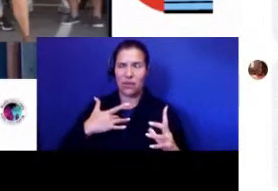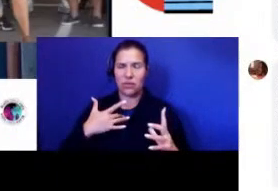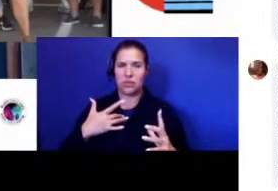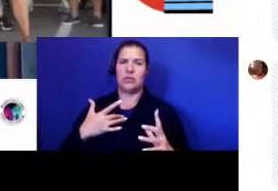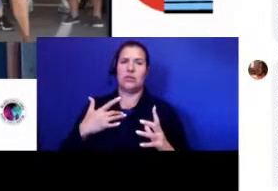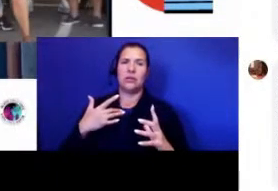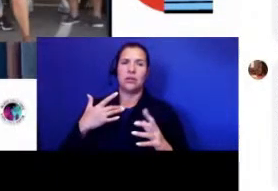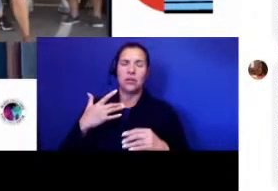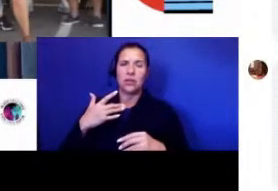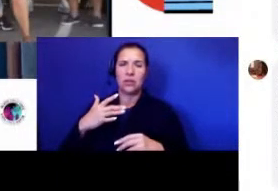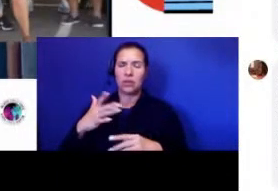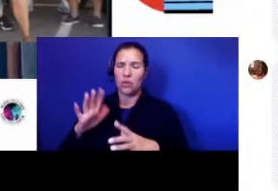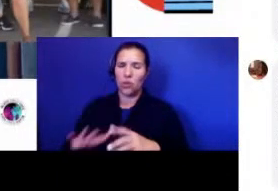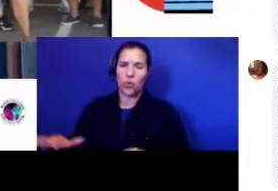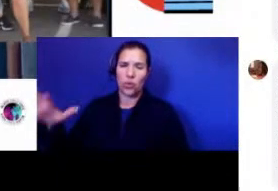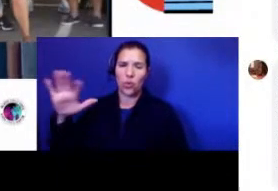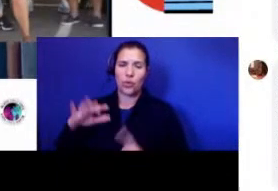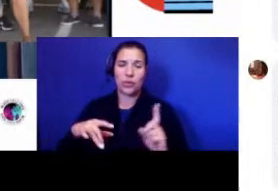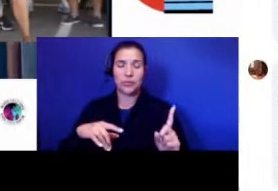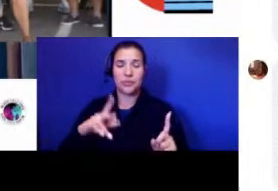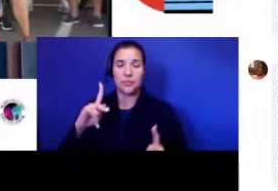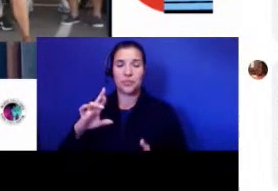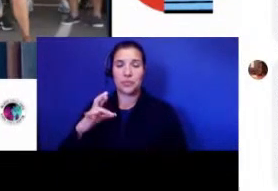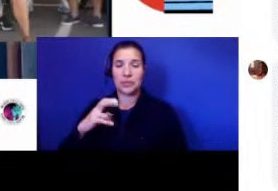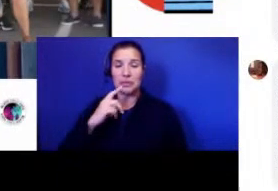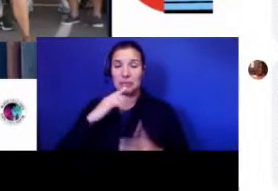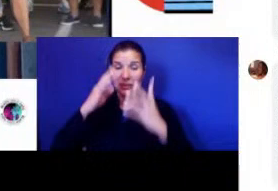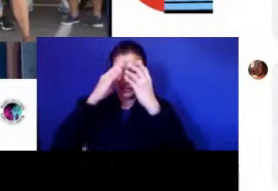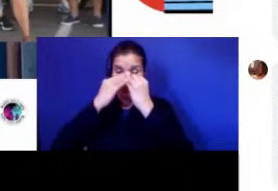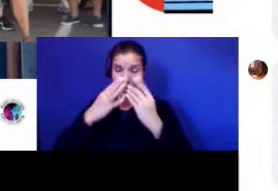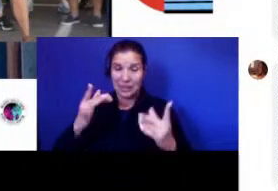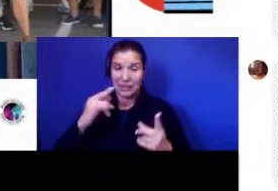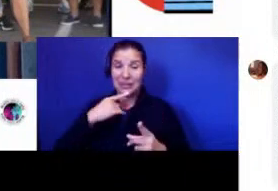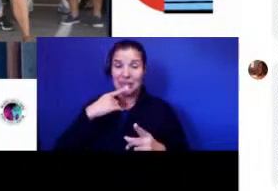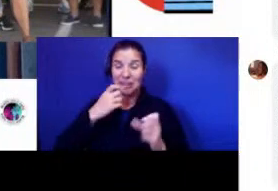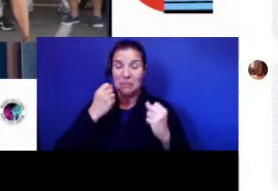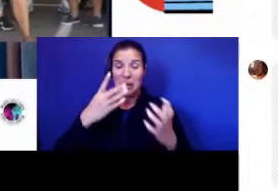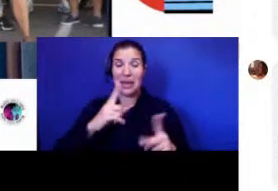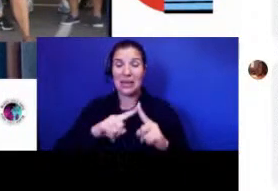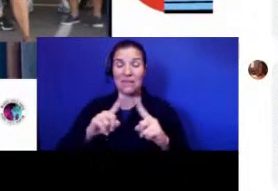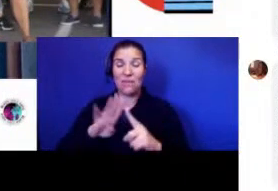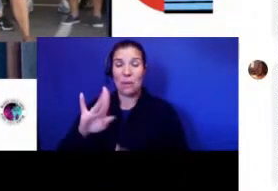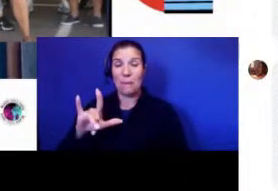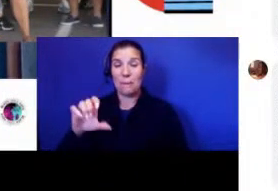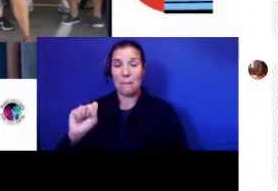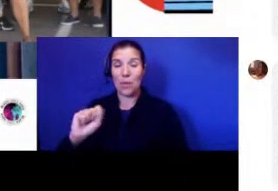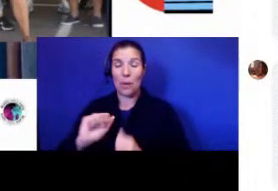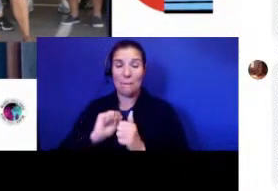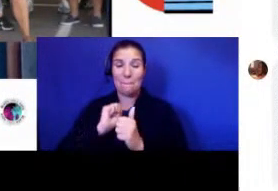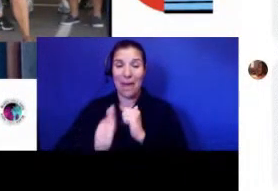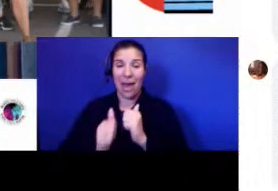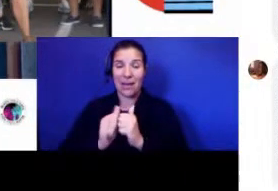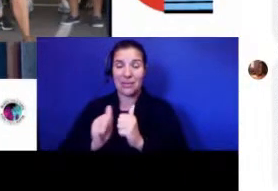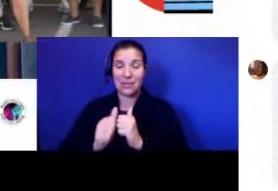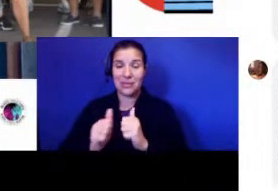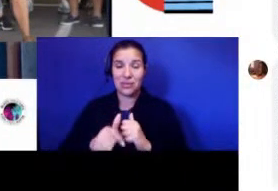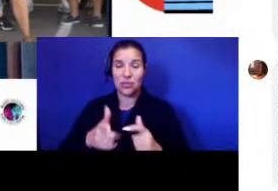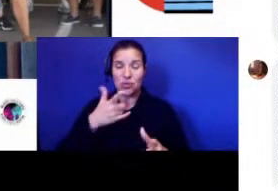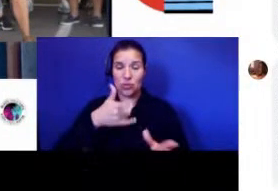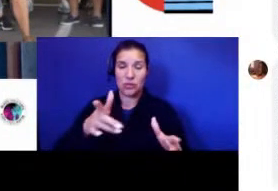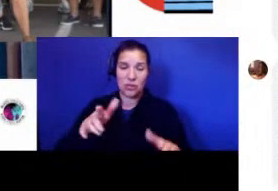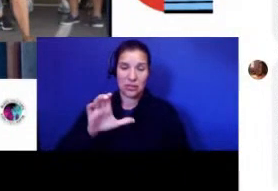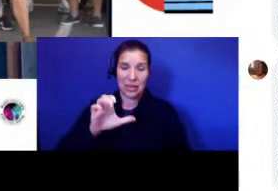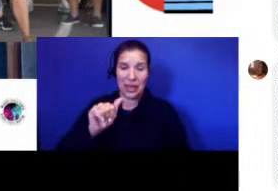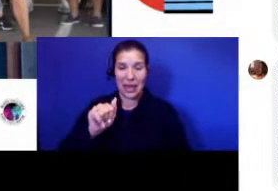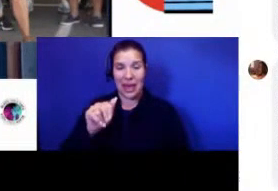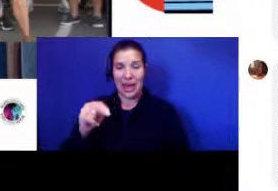Kristen? It bears noting that most of the ALEC-inspired bills passed initially mirrored the executive order language, focusing